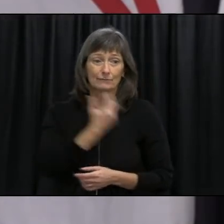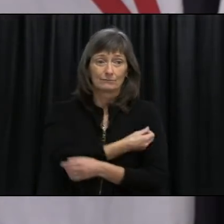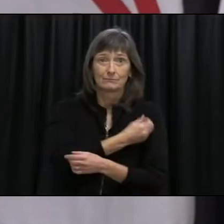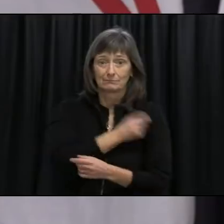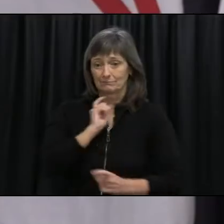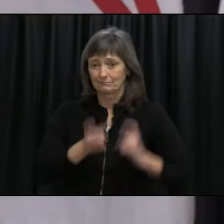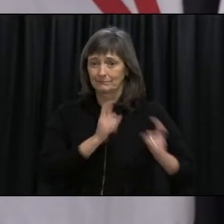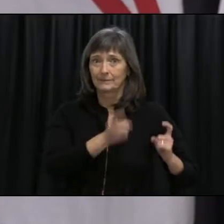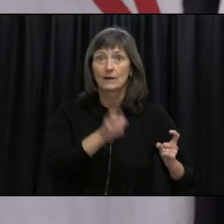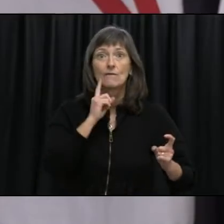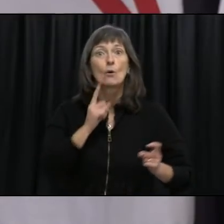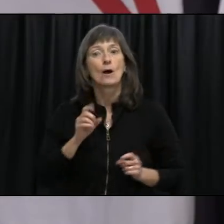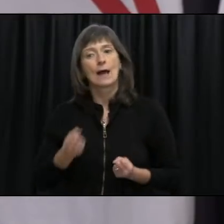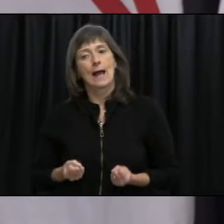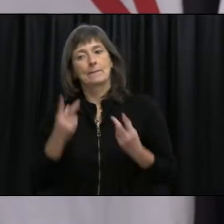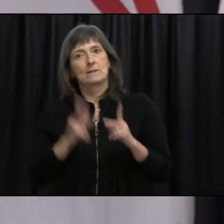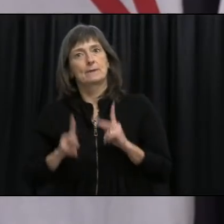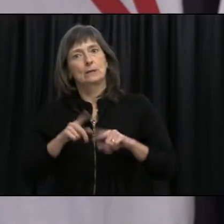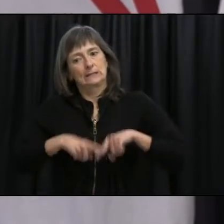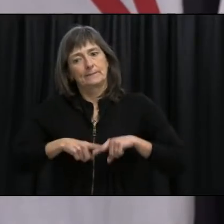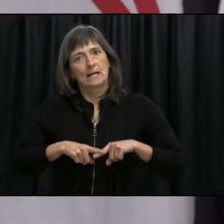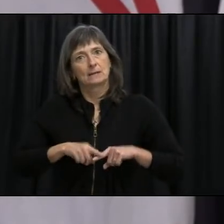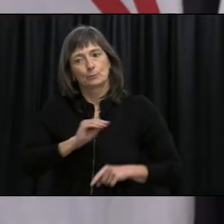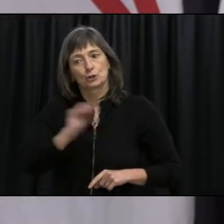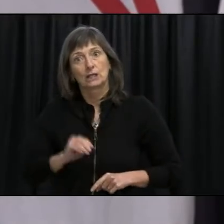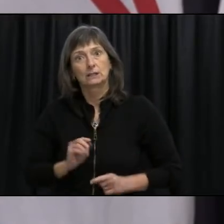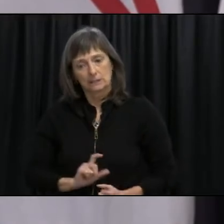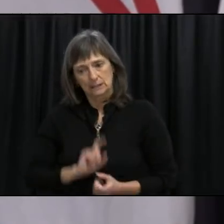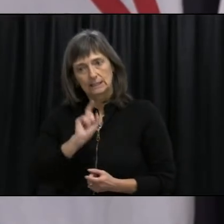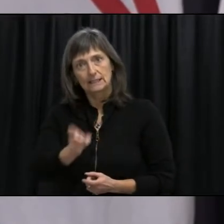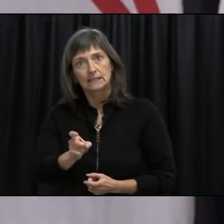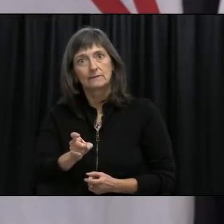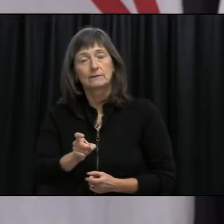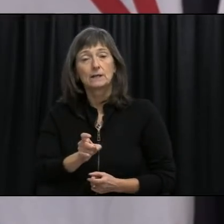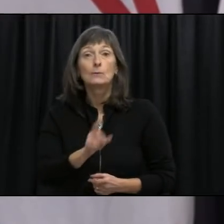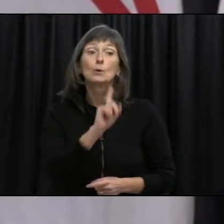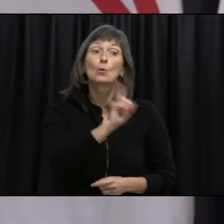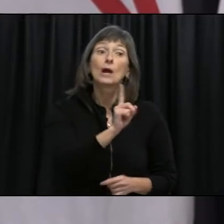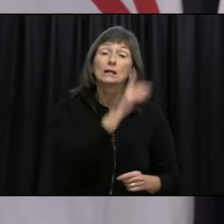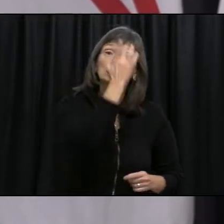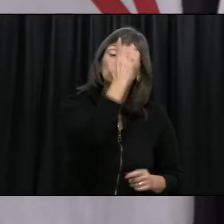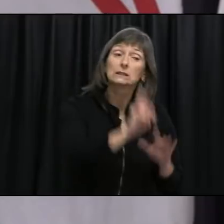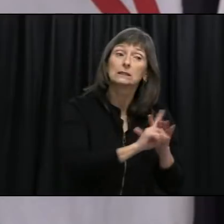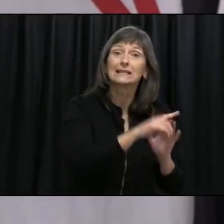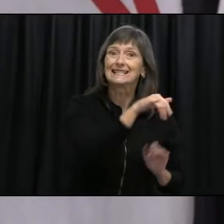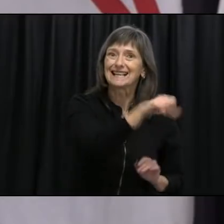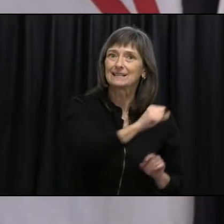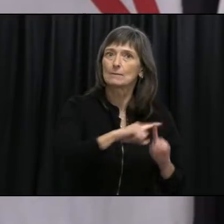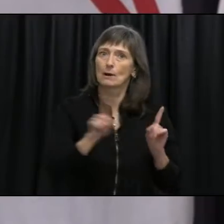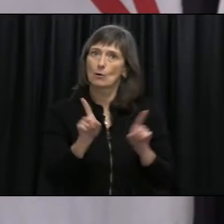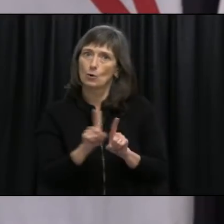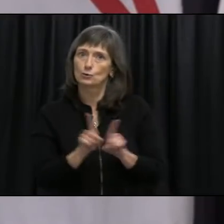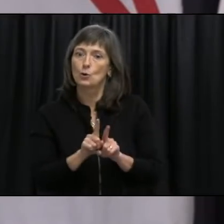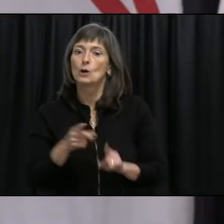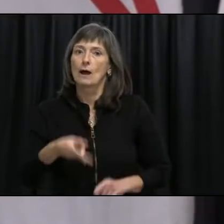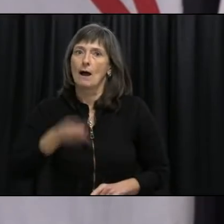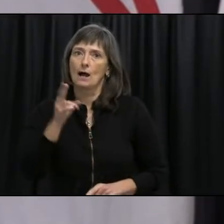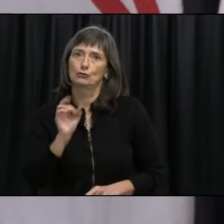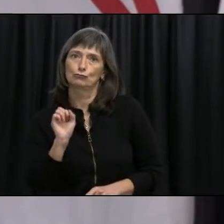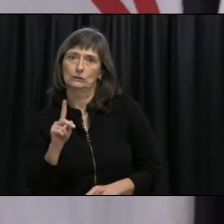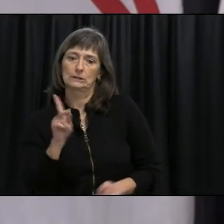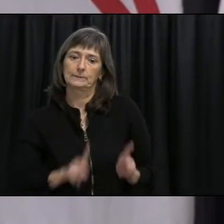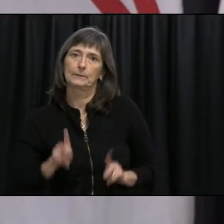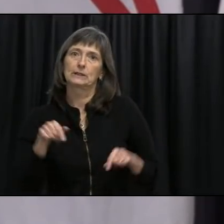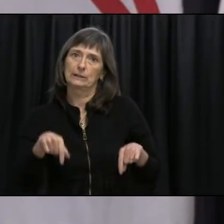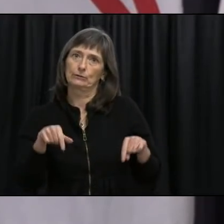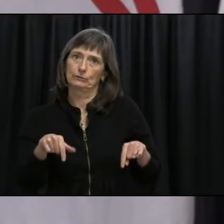per capita is important, where the disease exists is important, but also considering the vulnerability in the at-risk populations